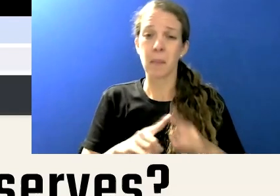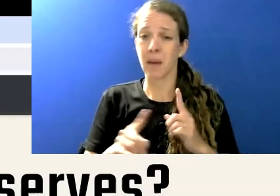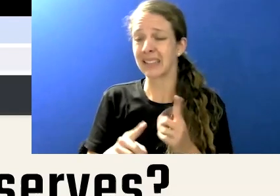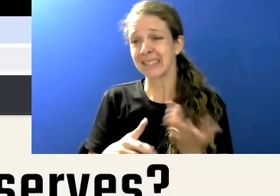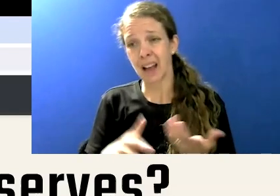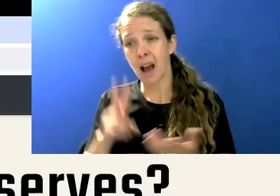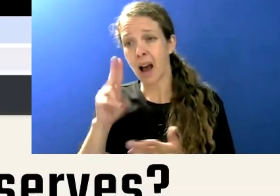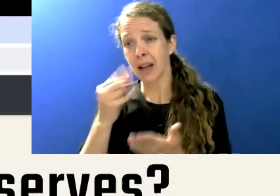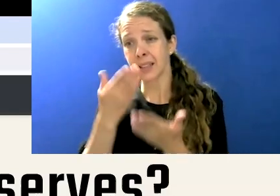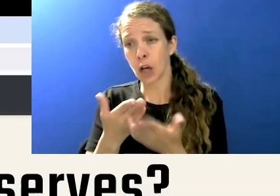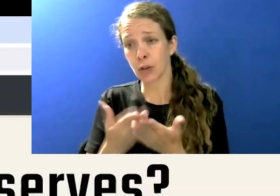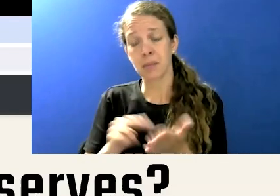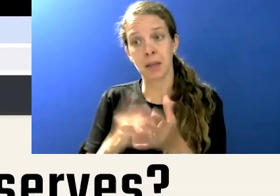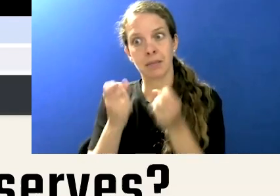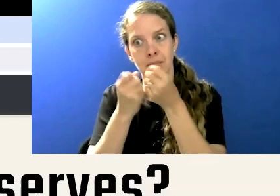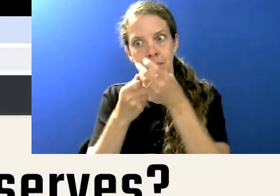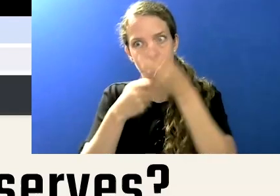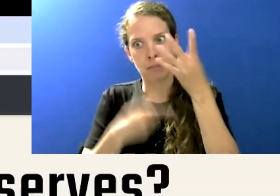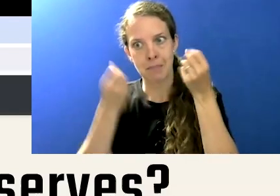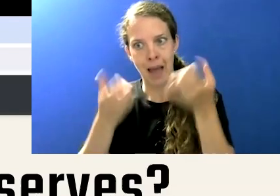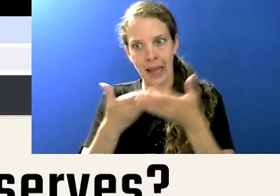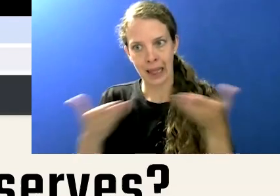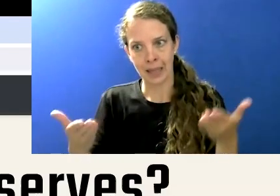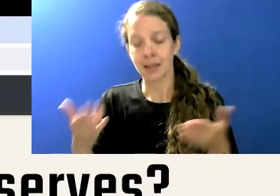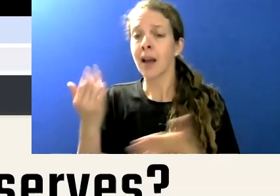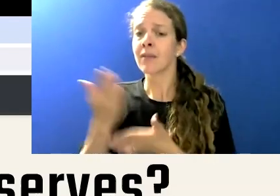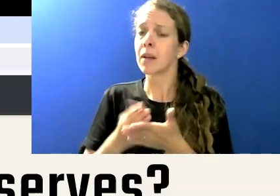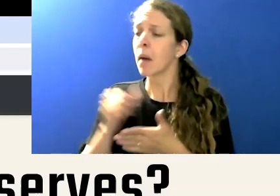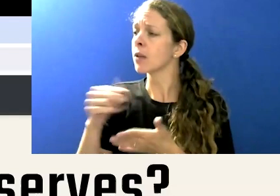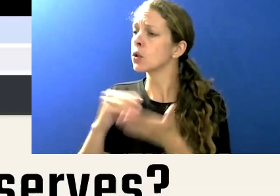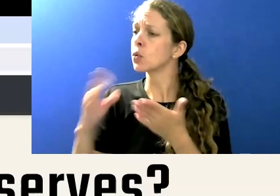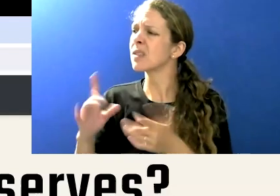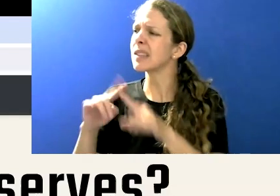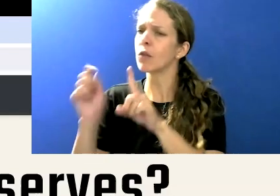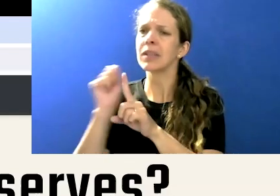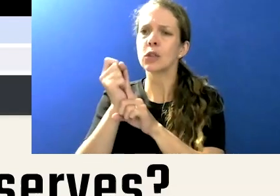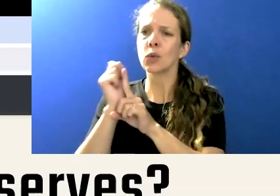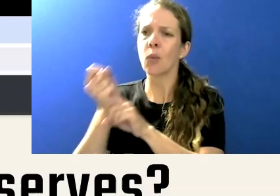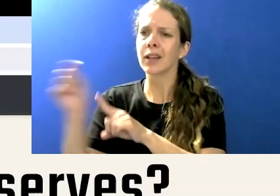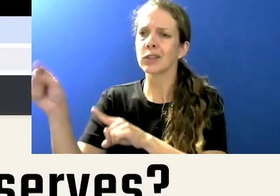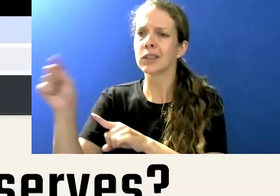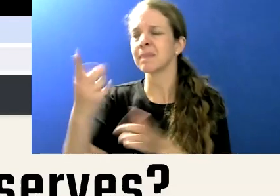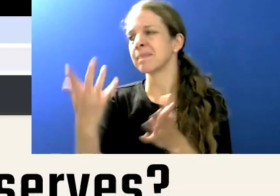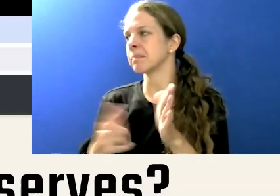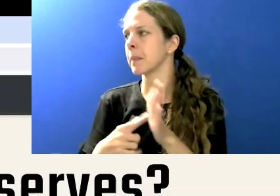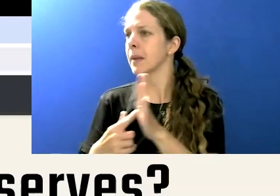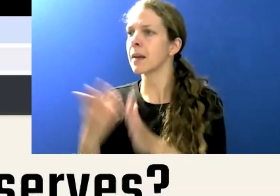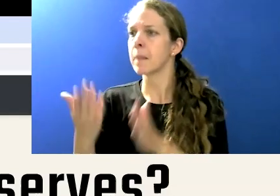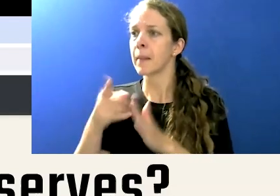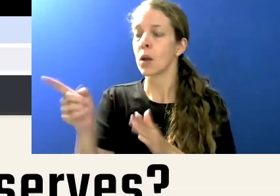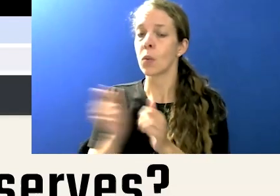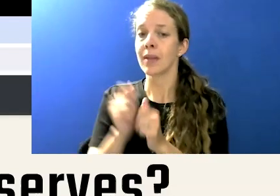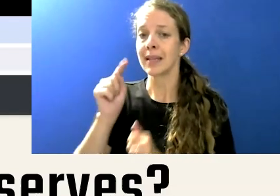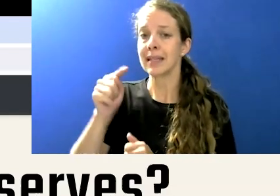of things, right? So we also help other students with different situations. For example, students who are with the